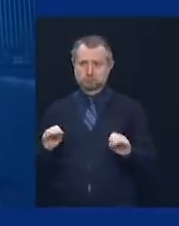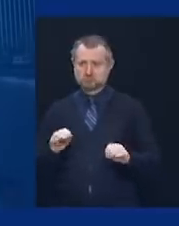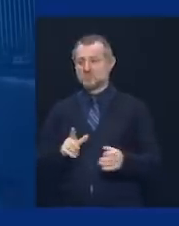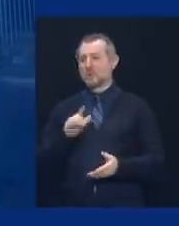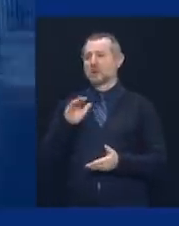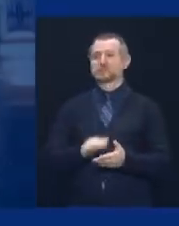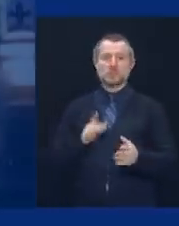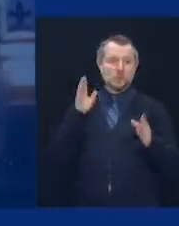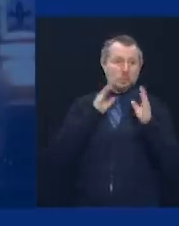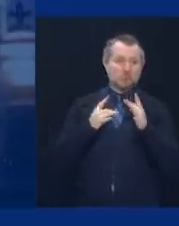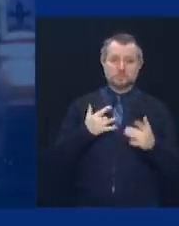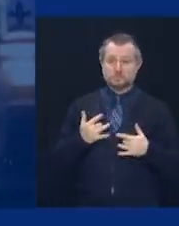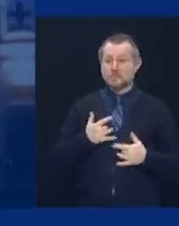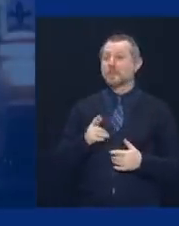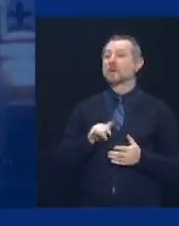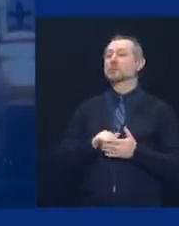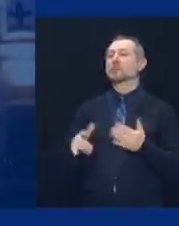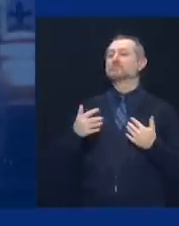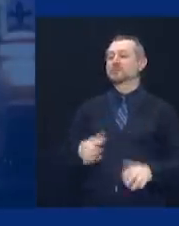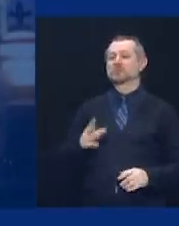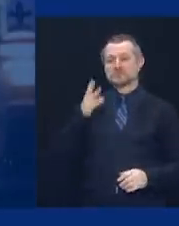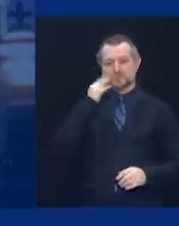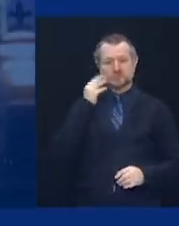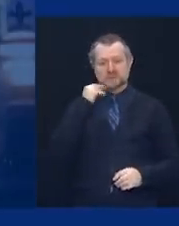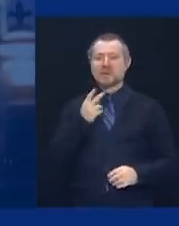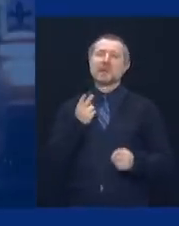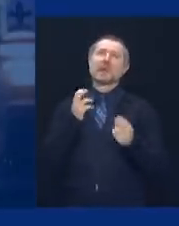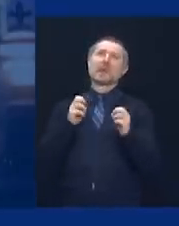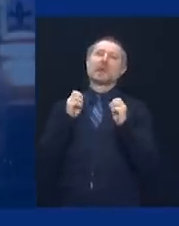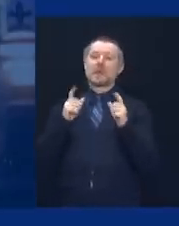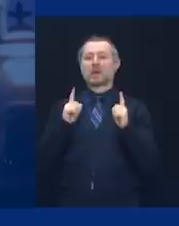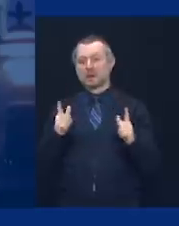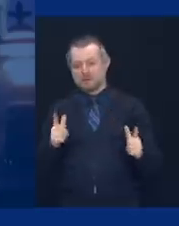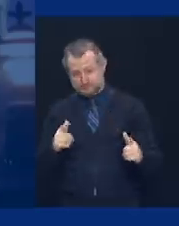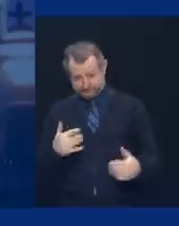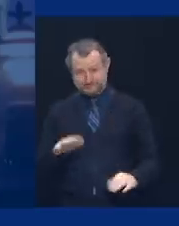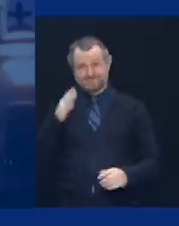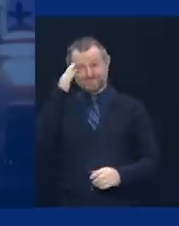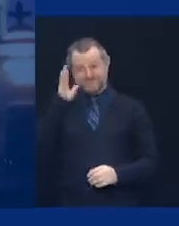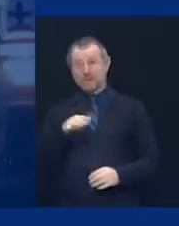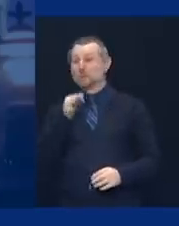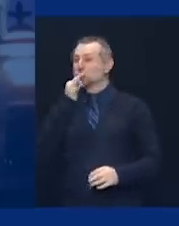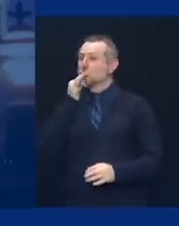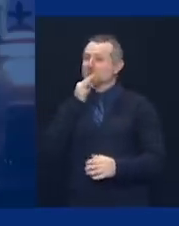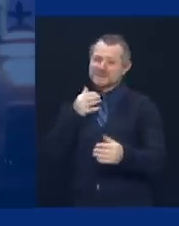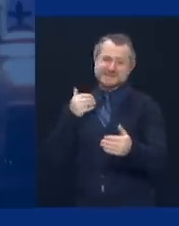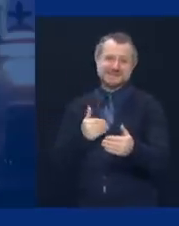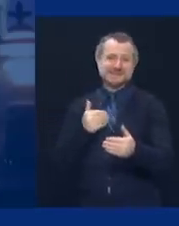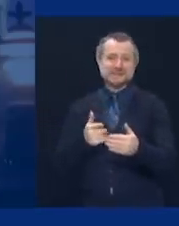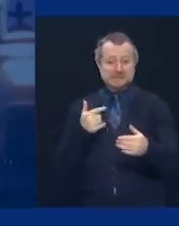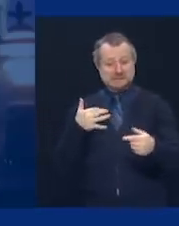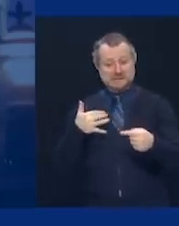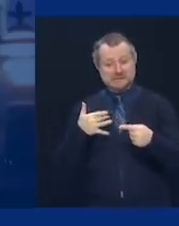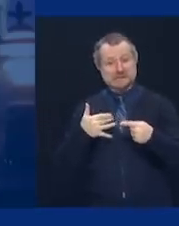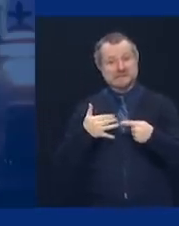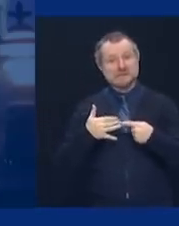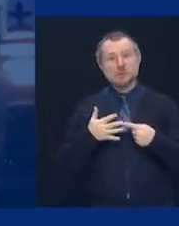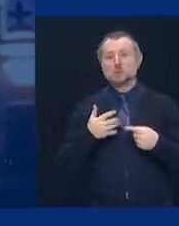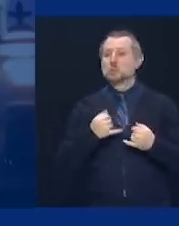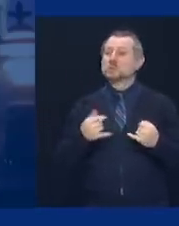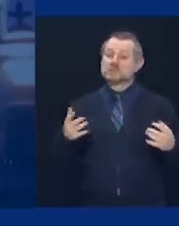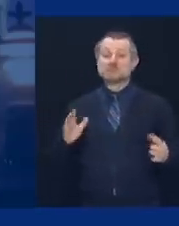been through hell, but the finish line is in sight, and we just have to get there. Bump along the